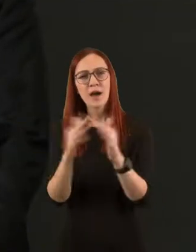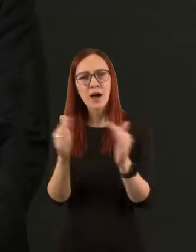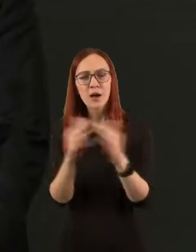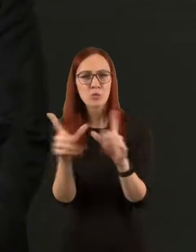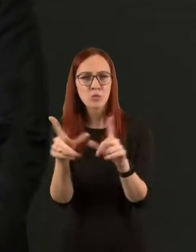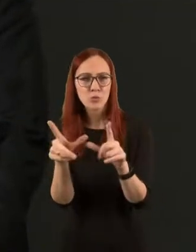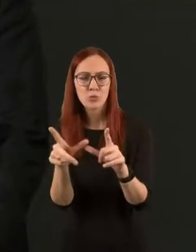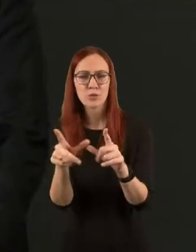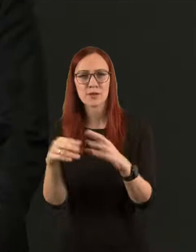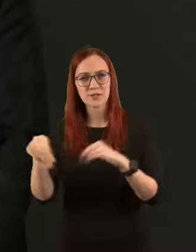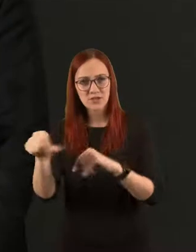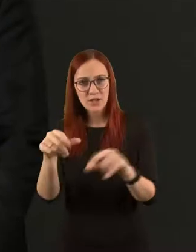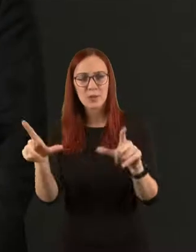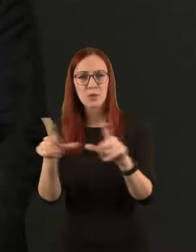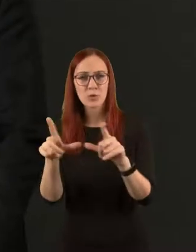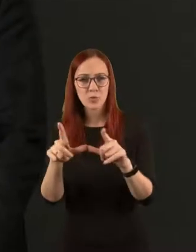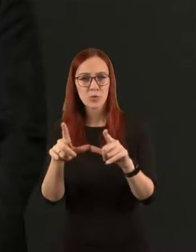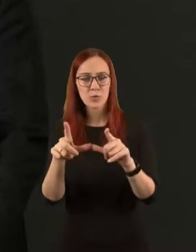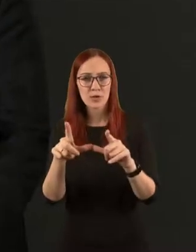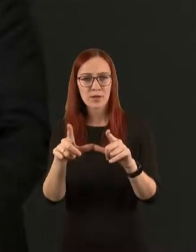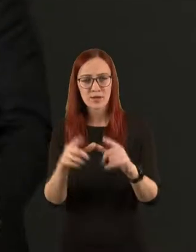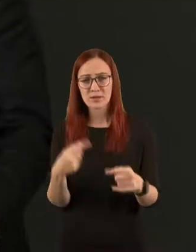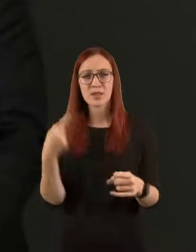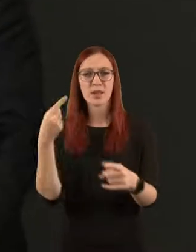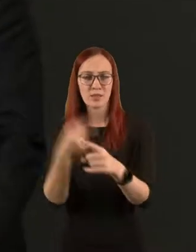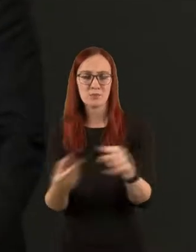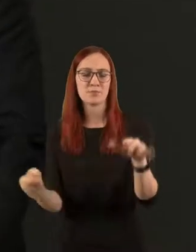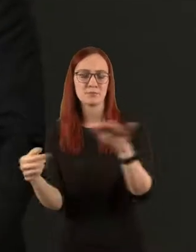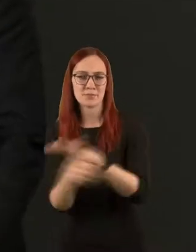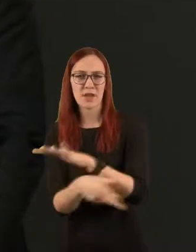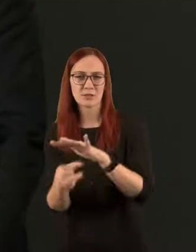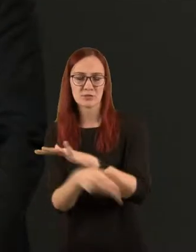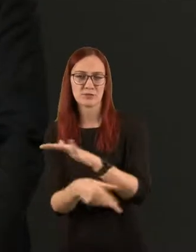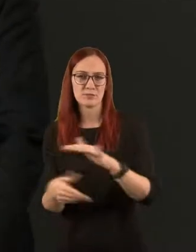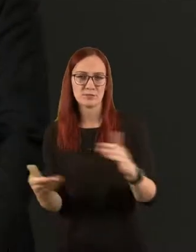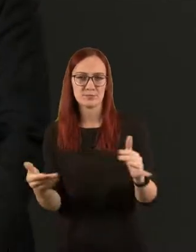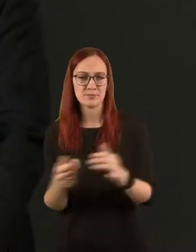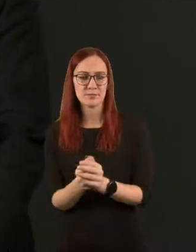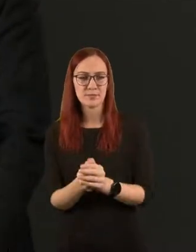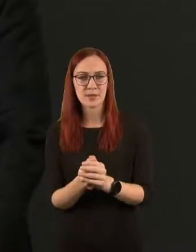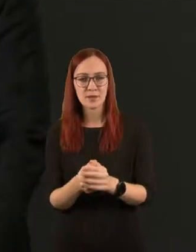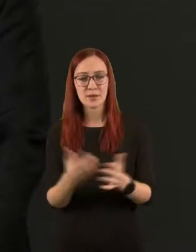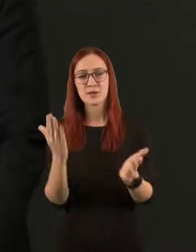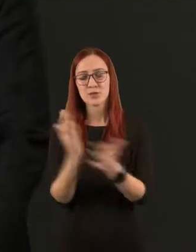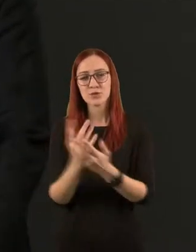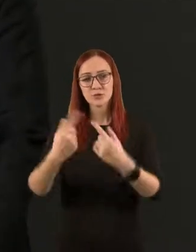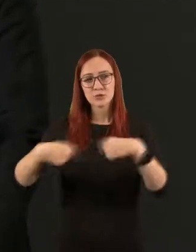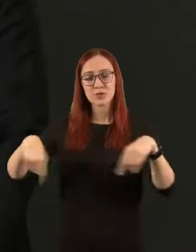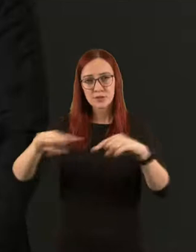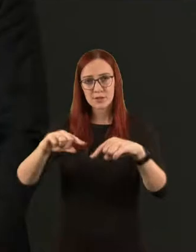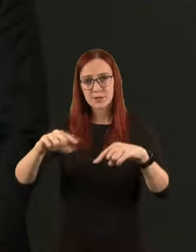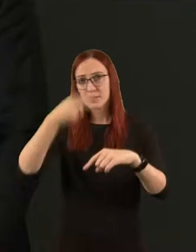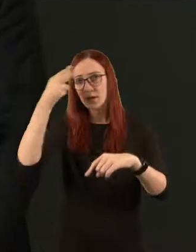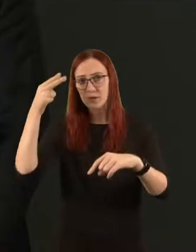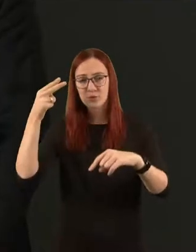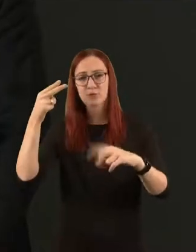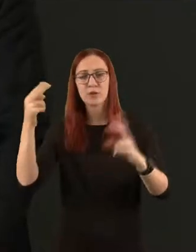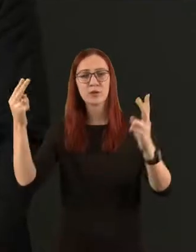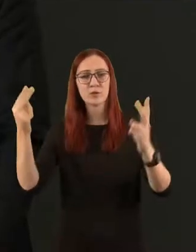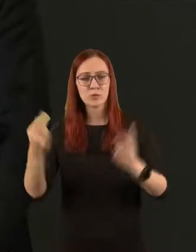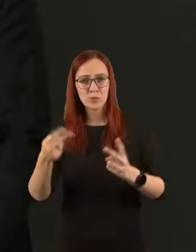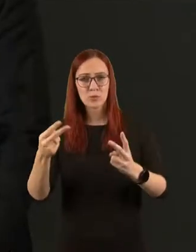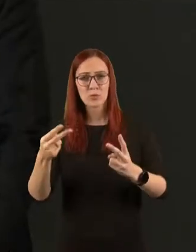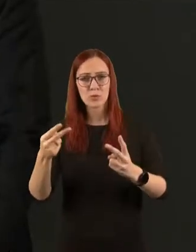Lithuania's neighbors are also having to deal with this challenge. For example, in Latvia, Finland, and Sweden, the level of fossil fuel consumption